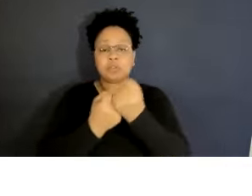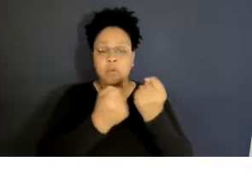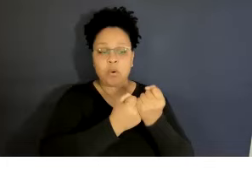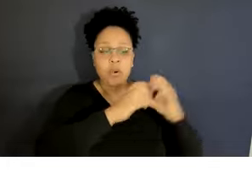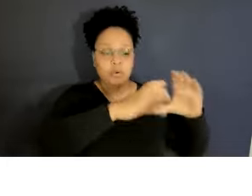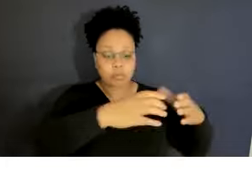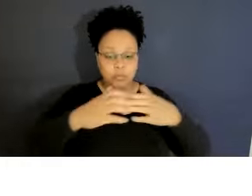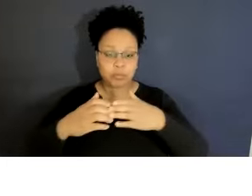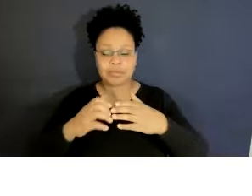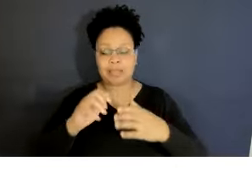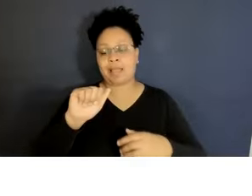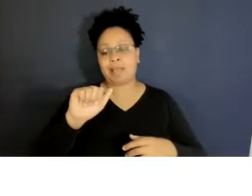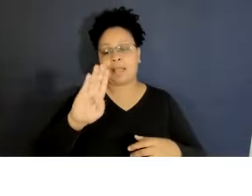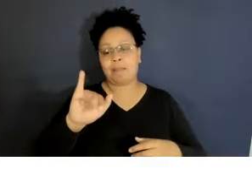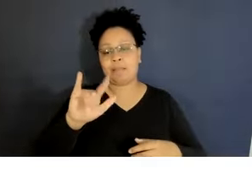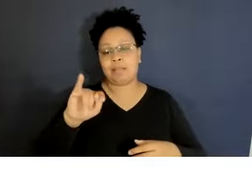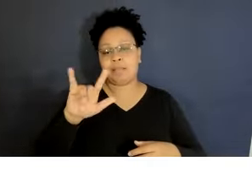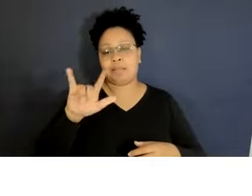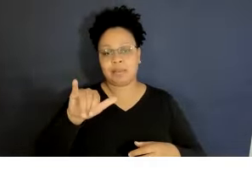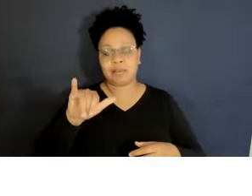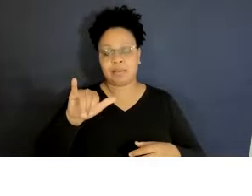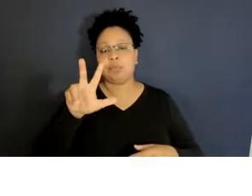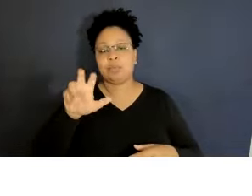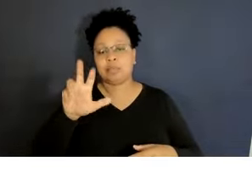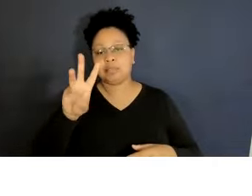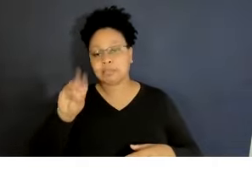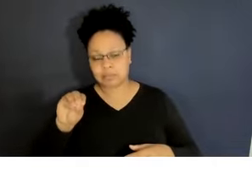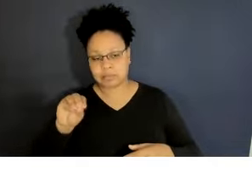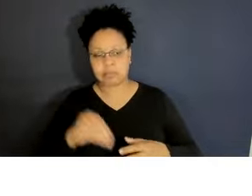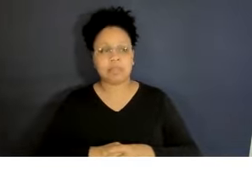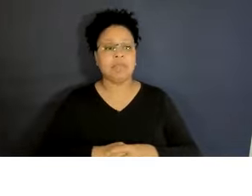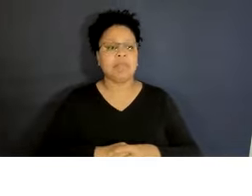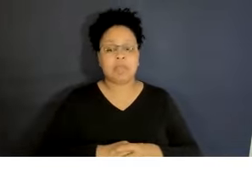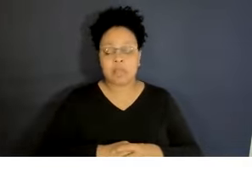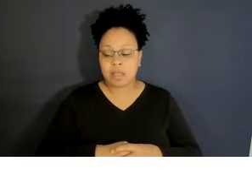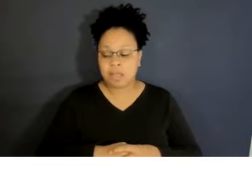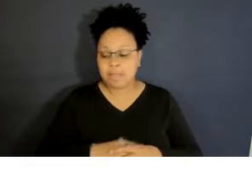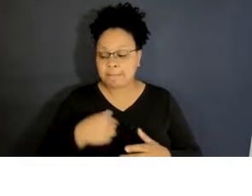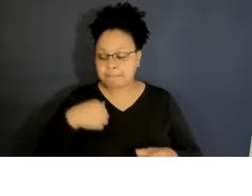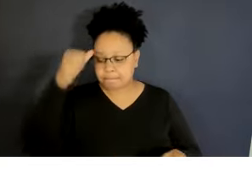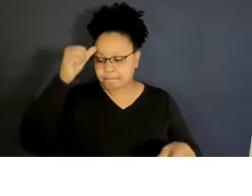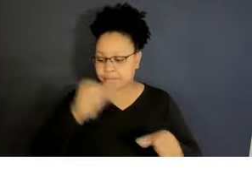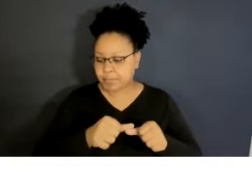Ability 360. And then I remember when I was